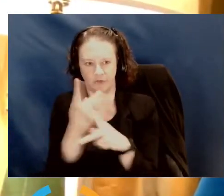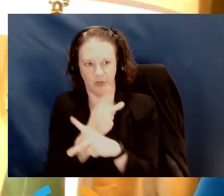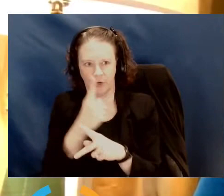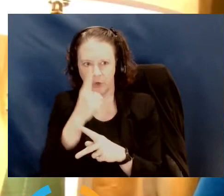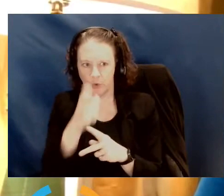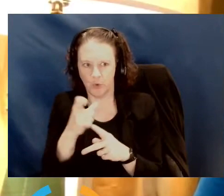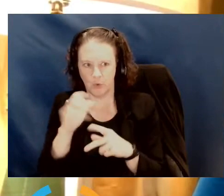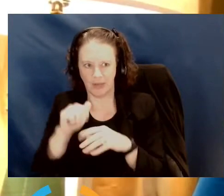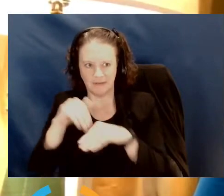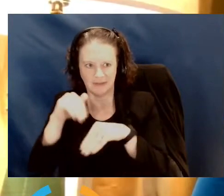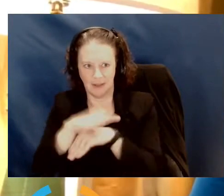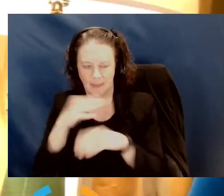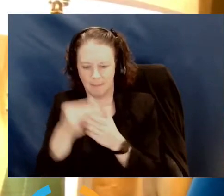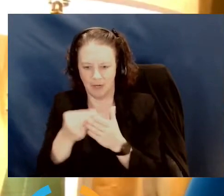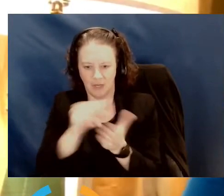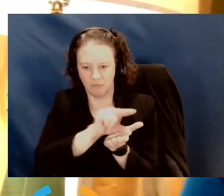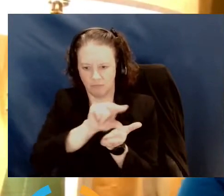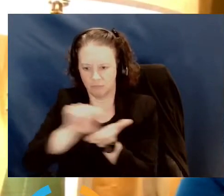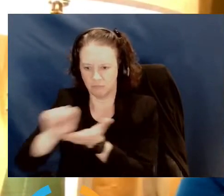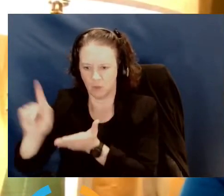send the money where. And